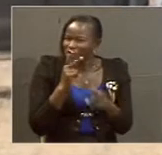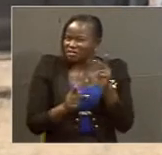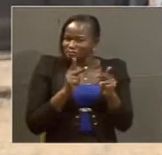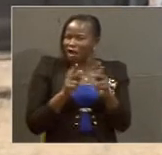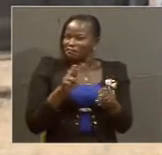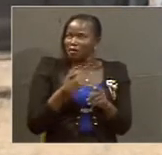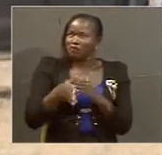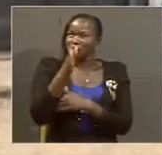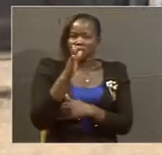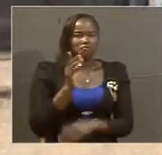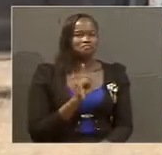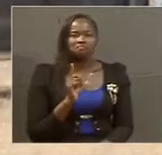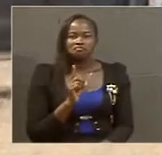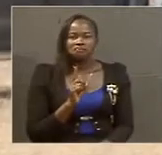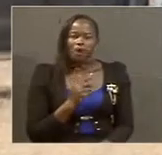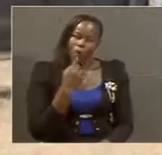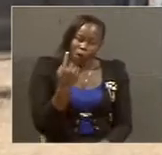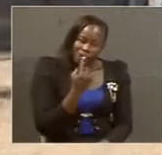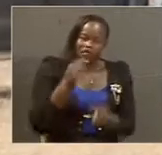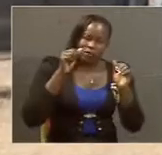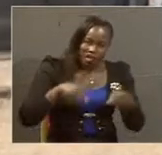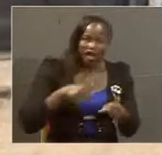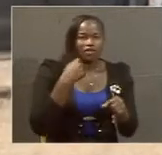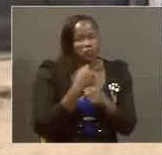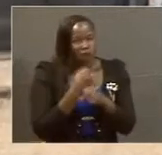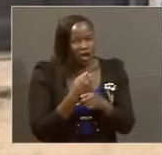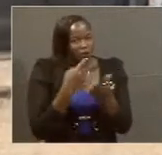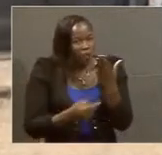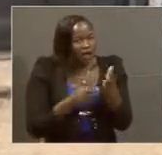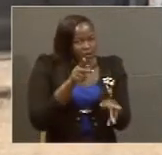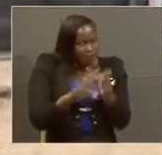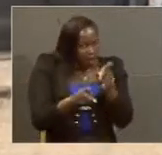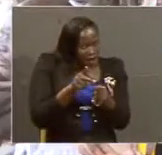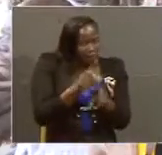people. We can only do what the human strength can manage.